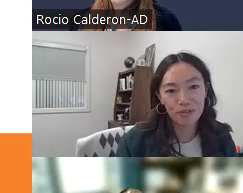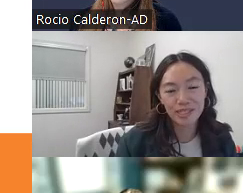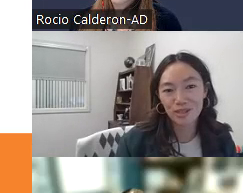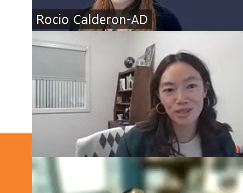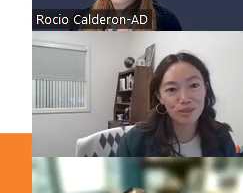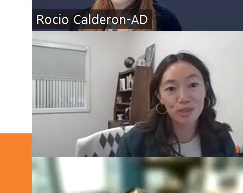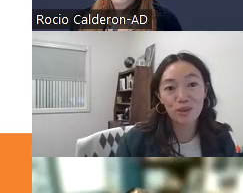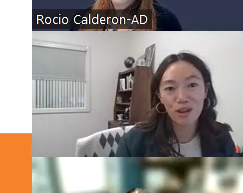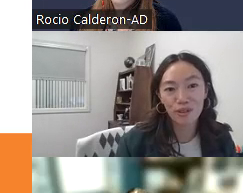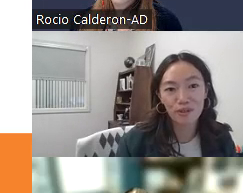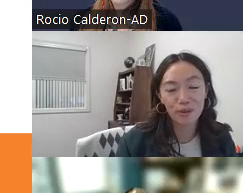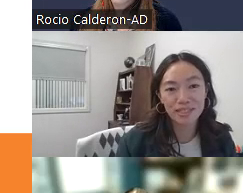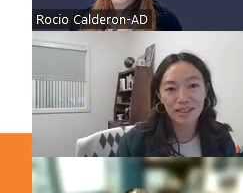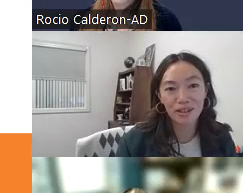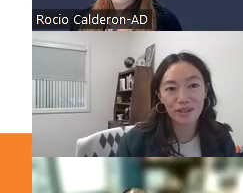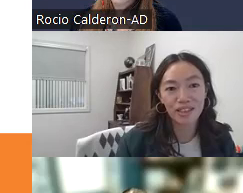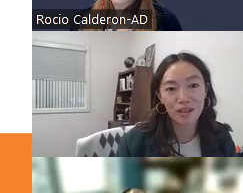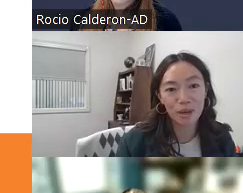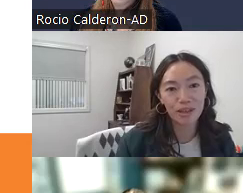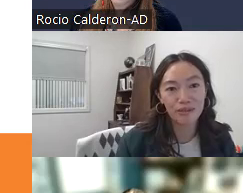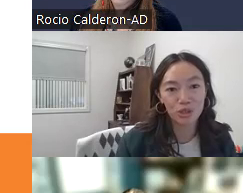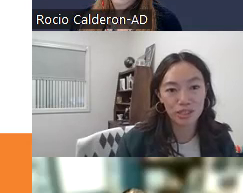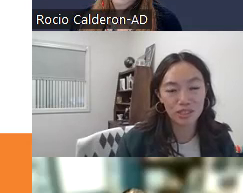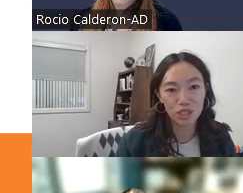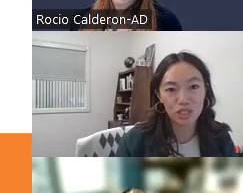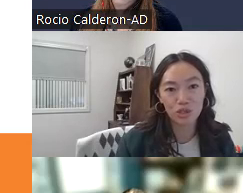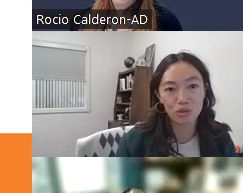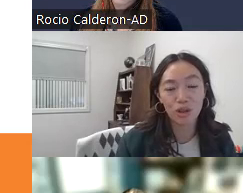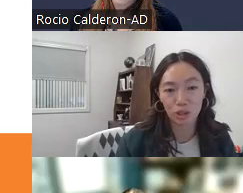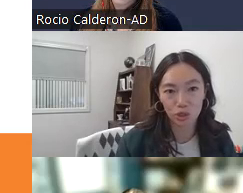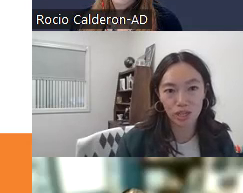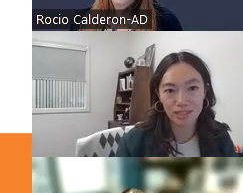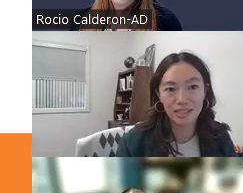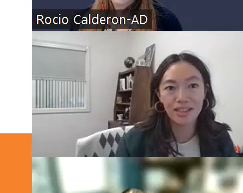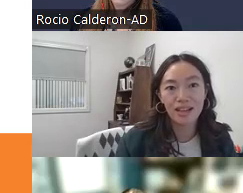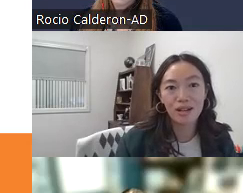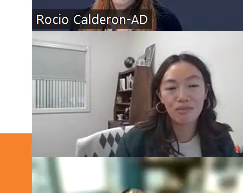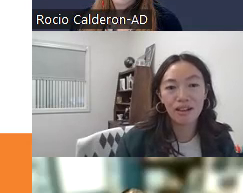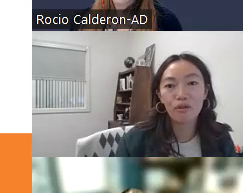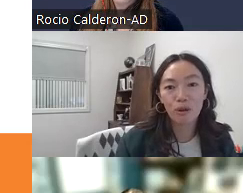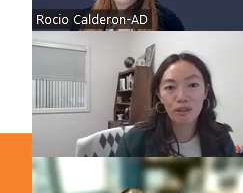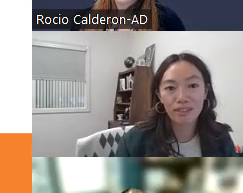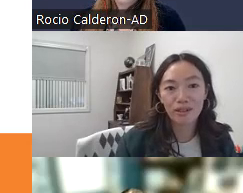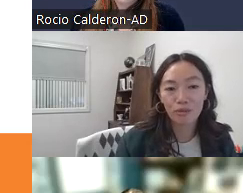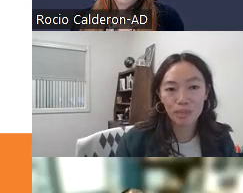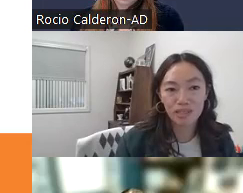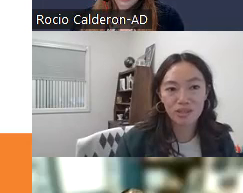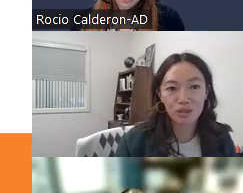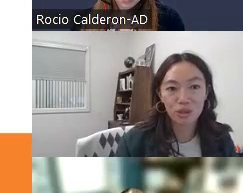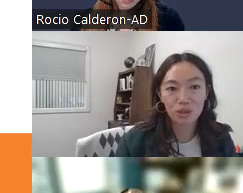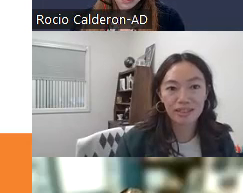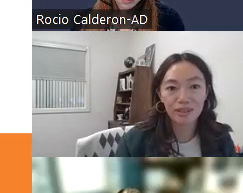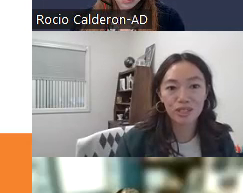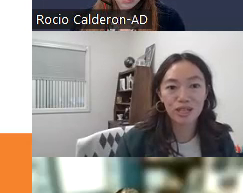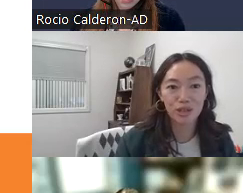that the port faces are similar to a lot of other folks that are thinking about kind of the transition to electric trucks. Overall, I think a lot of businesses